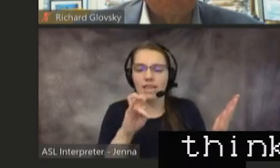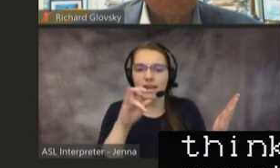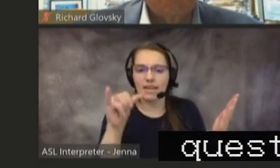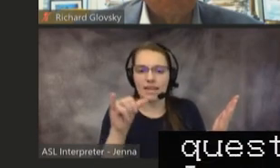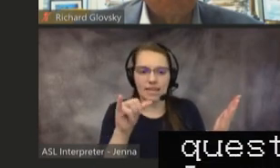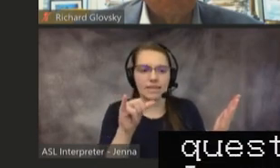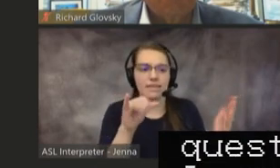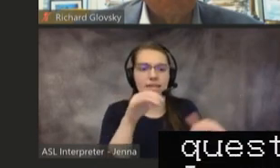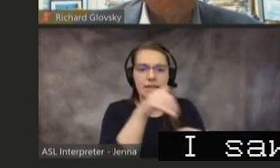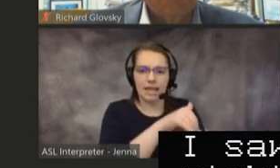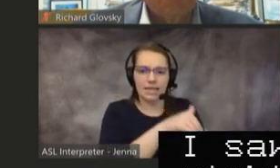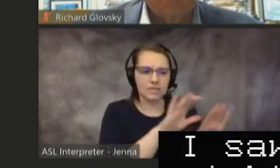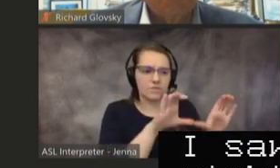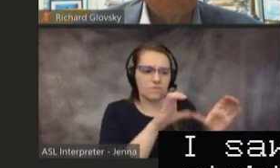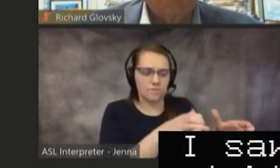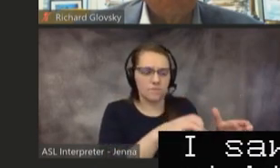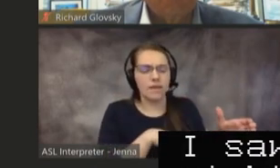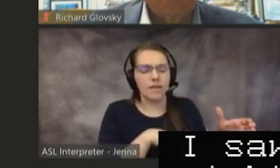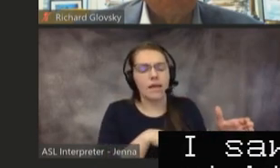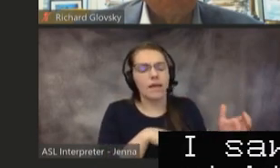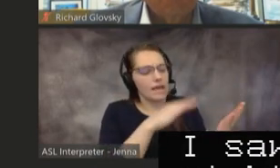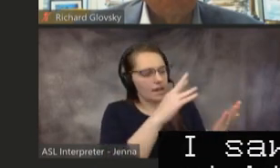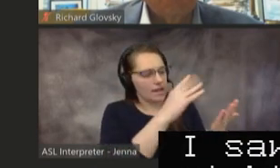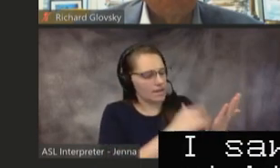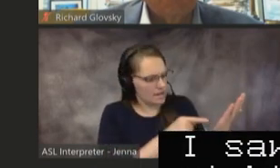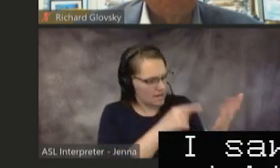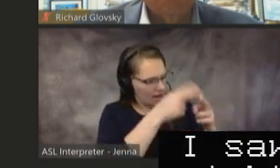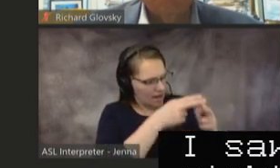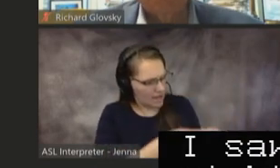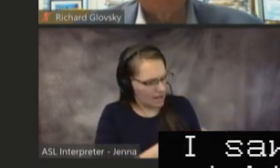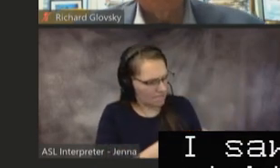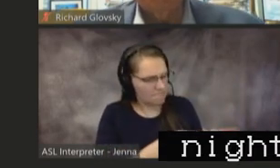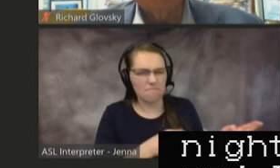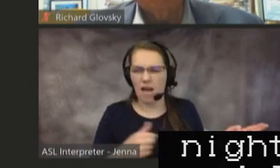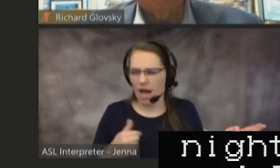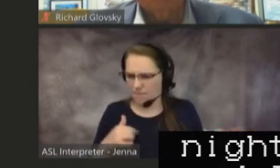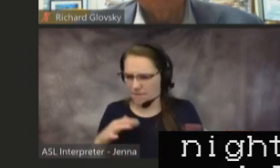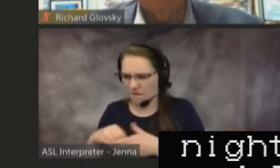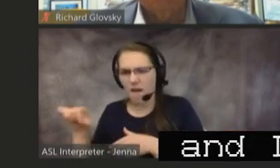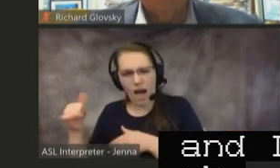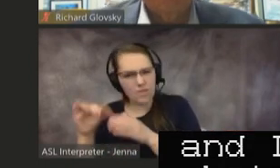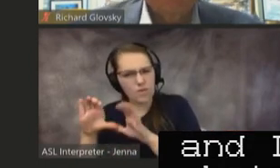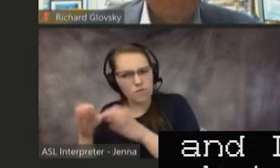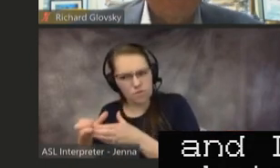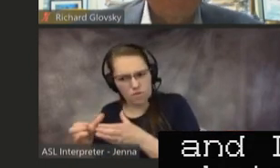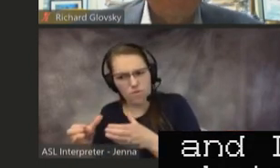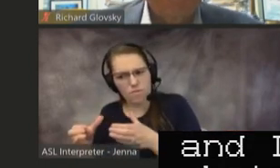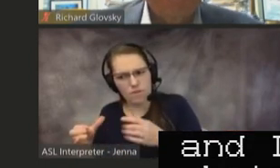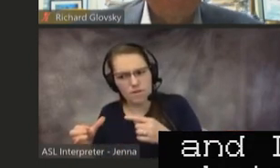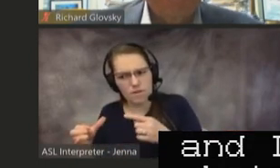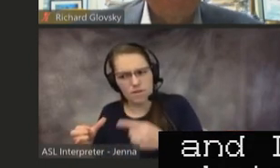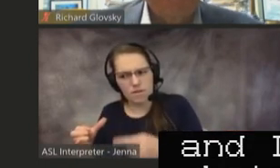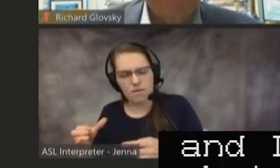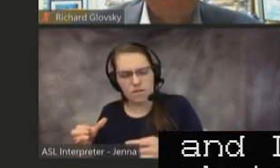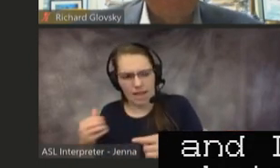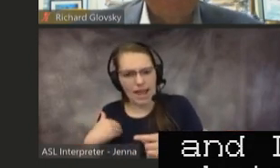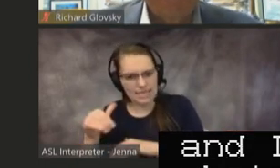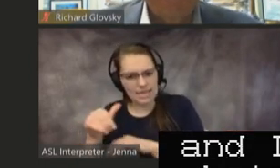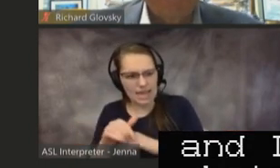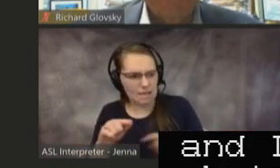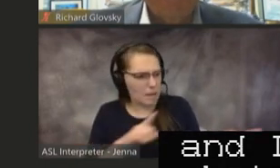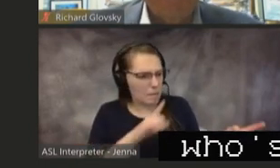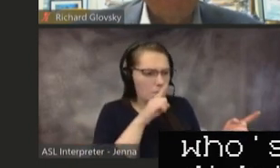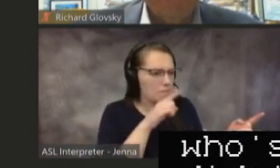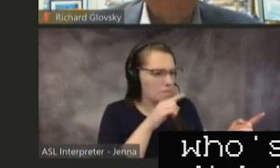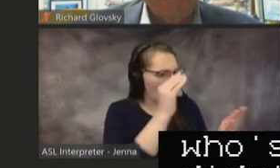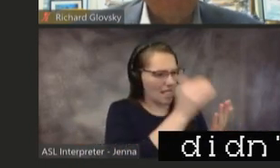involved with who's doing a night, and I didn't see it listed. So is this a complete list, or how do people go about getting a night or a day at